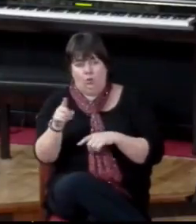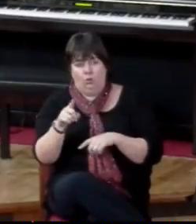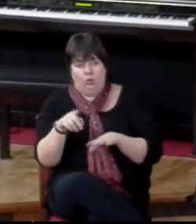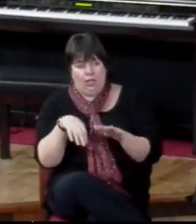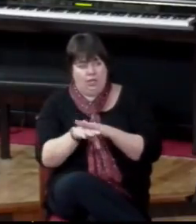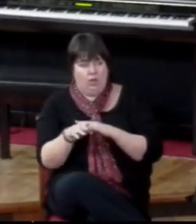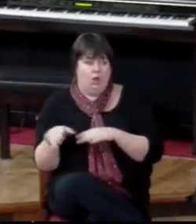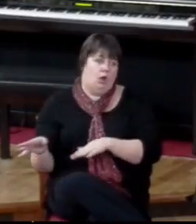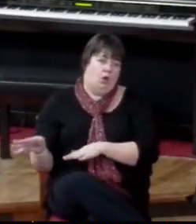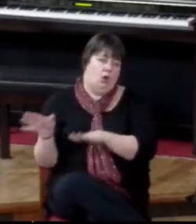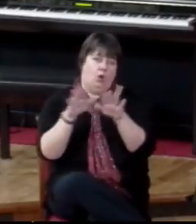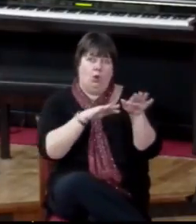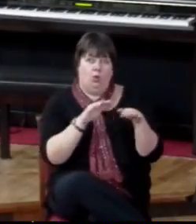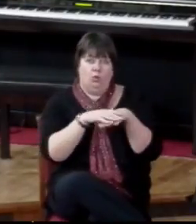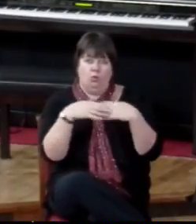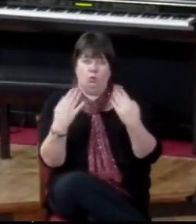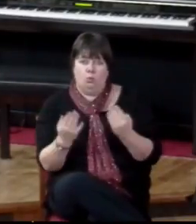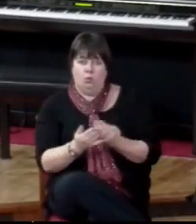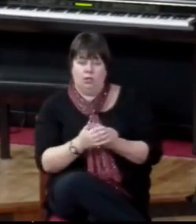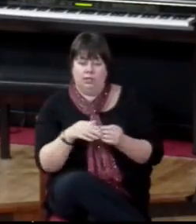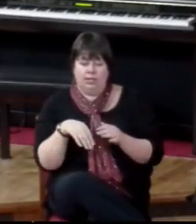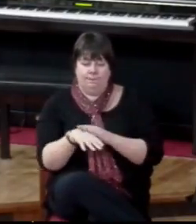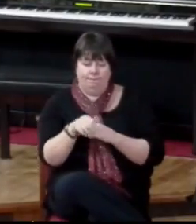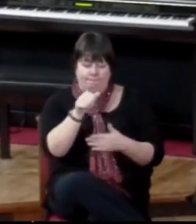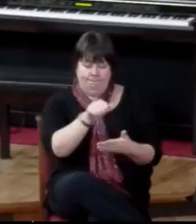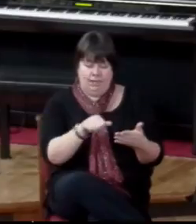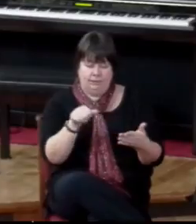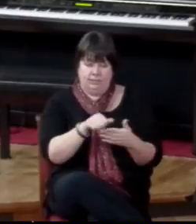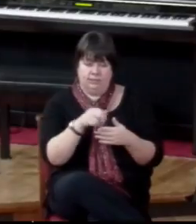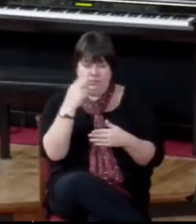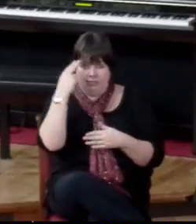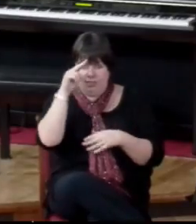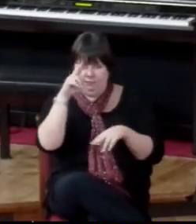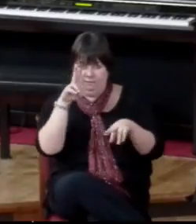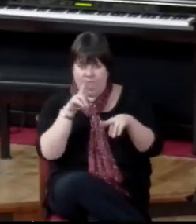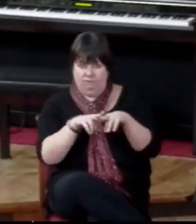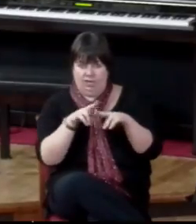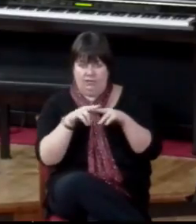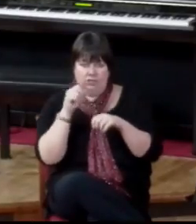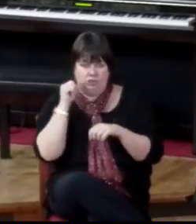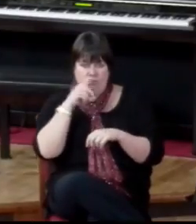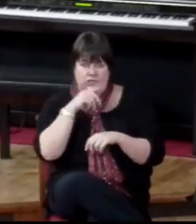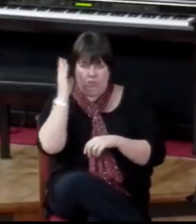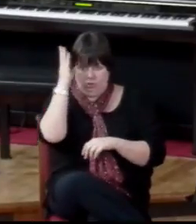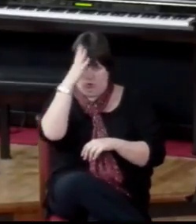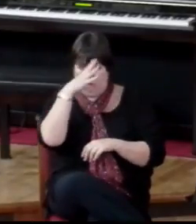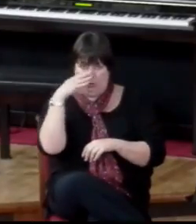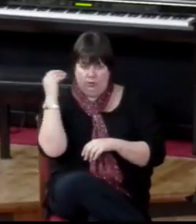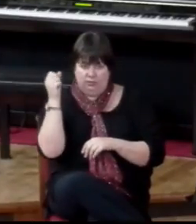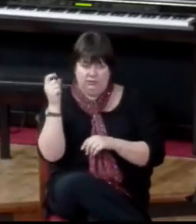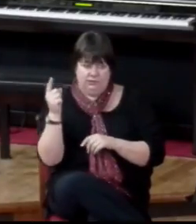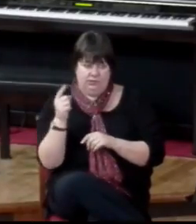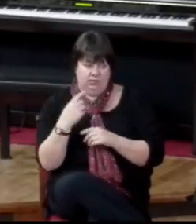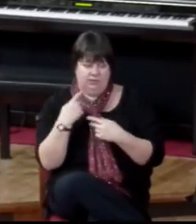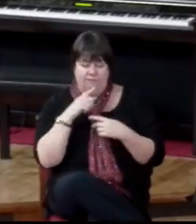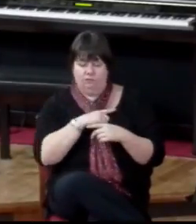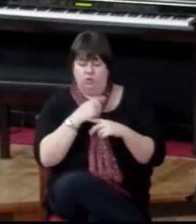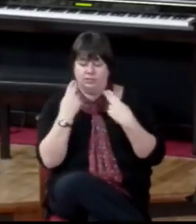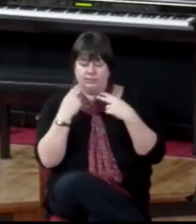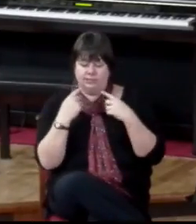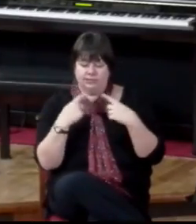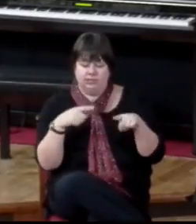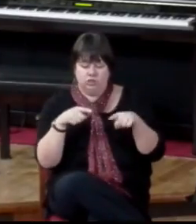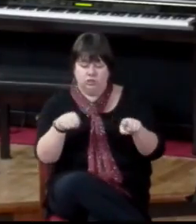nations, baptizing them in the name of the Father and of the Son and of the Holy Spirit, and teaching them to